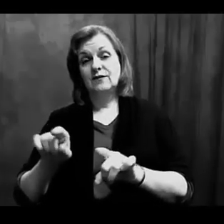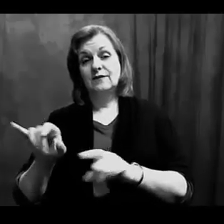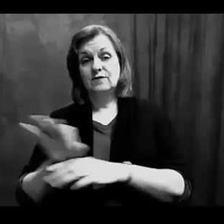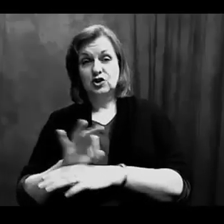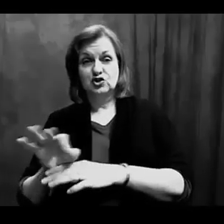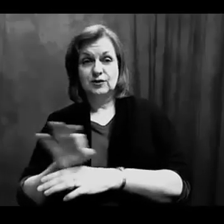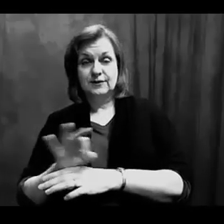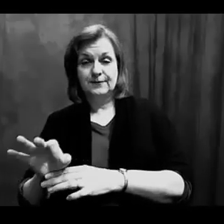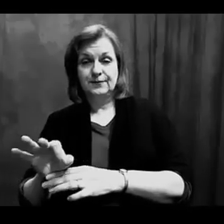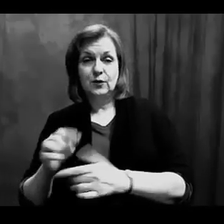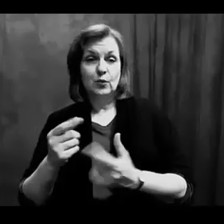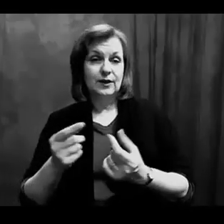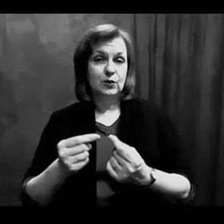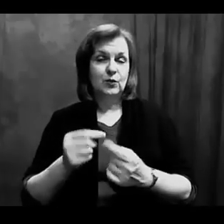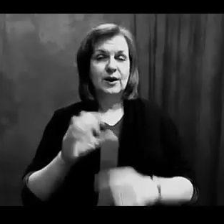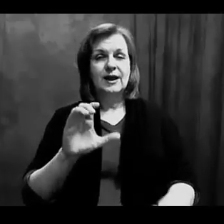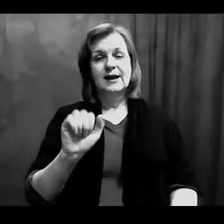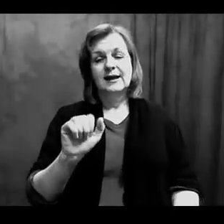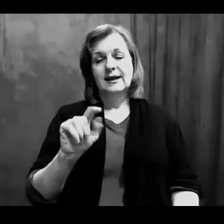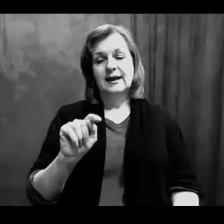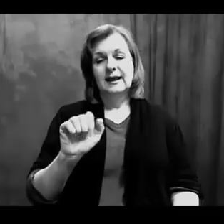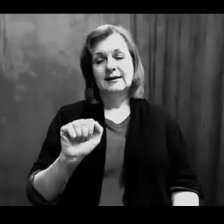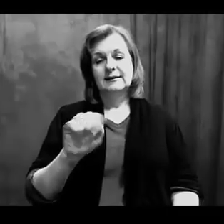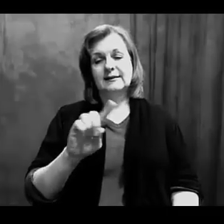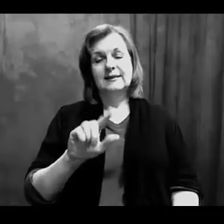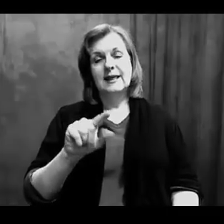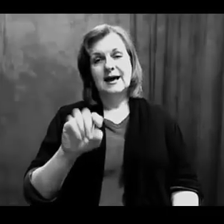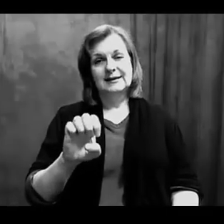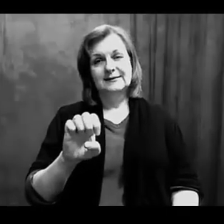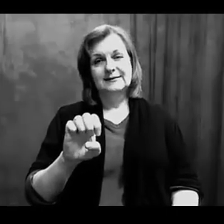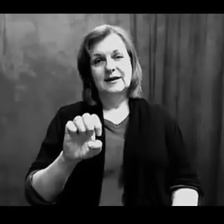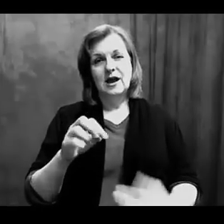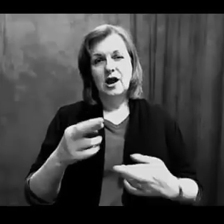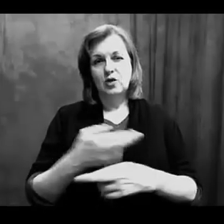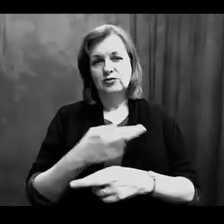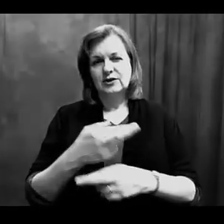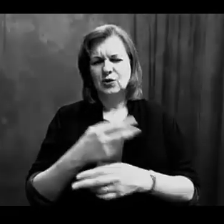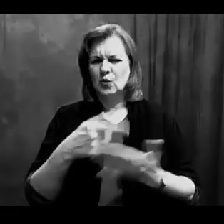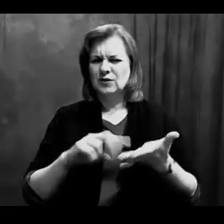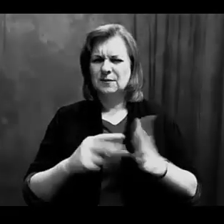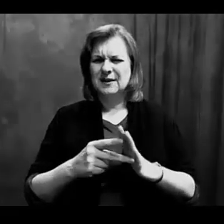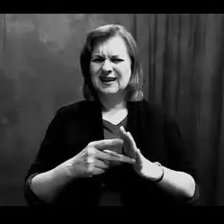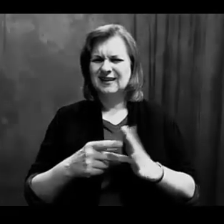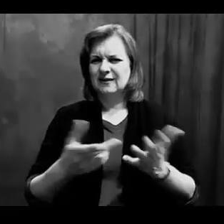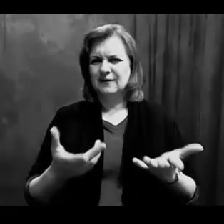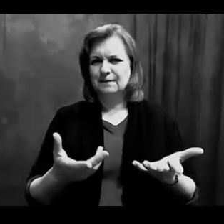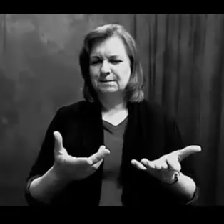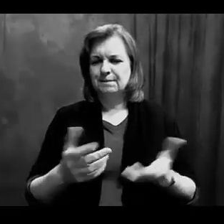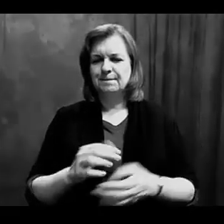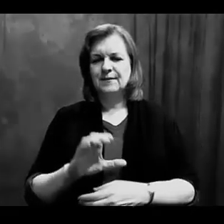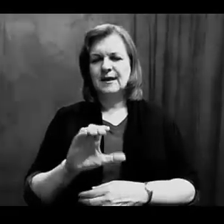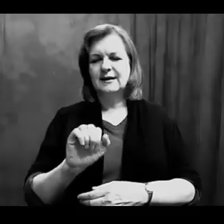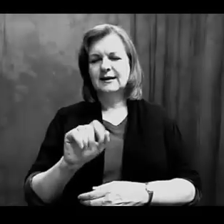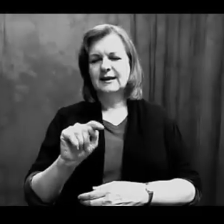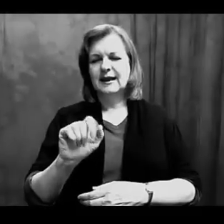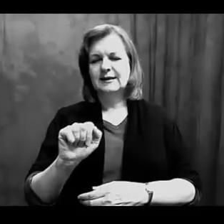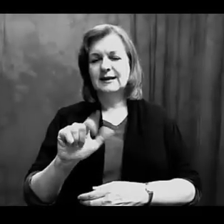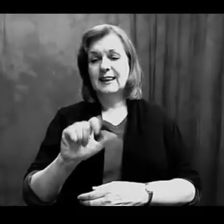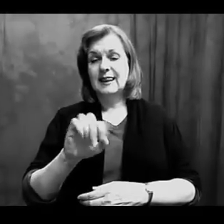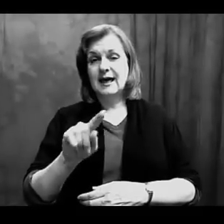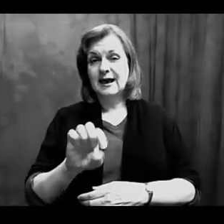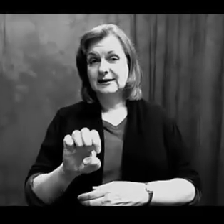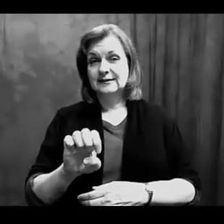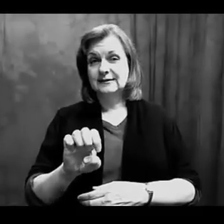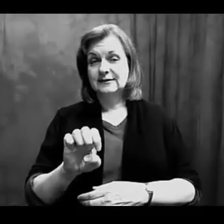proteins that are going to do different jobs. They can catalyze reactions. What does it mean to catalyze